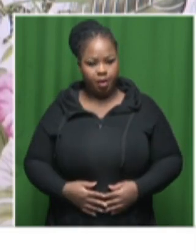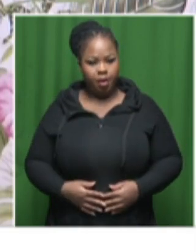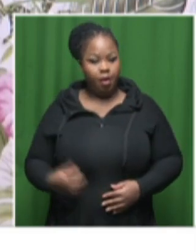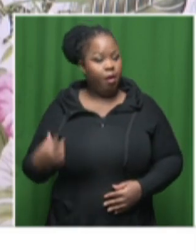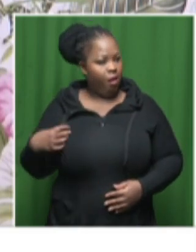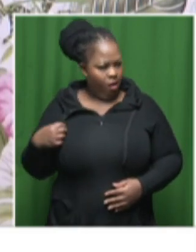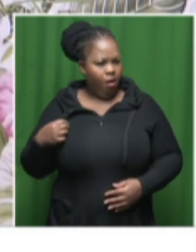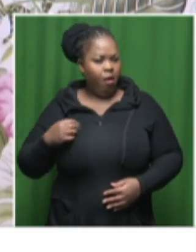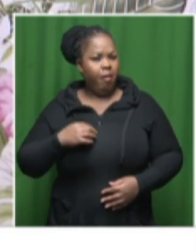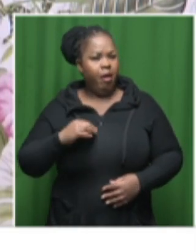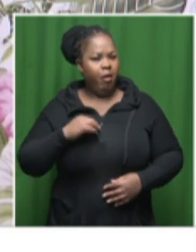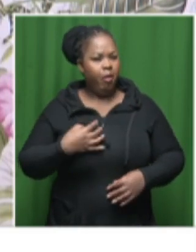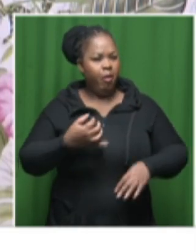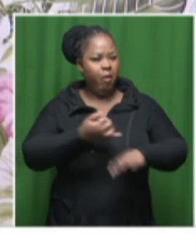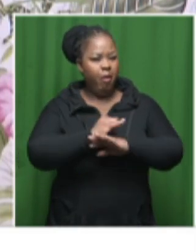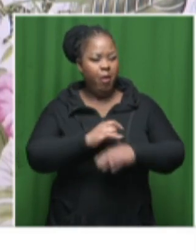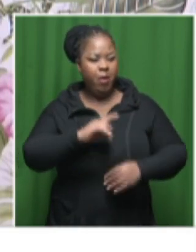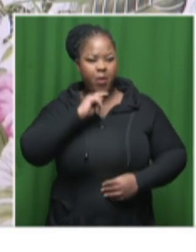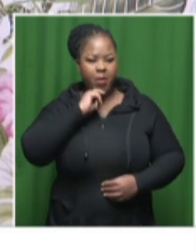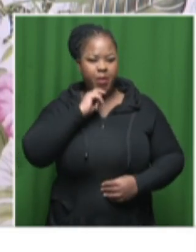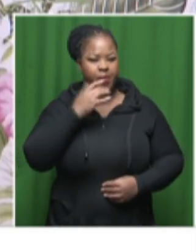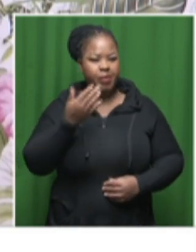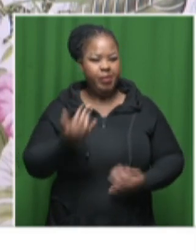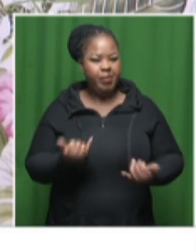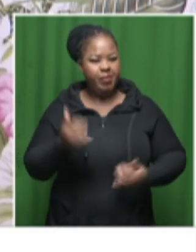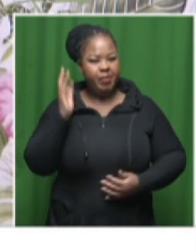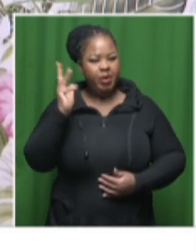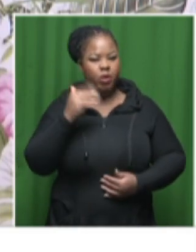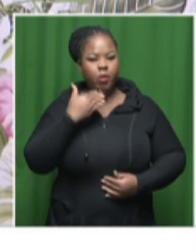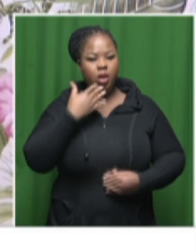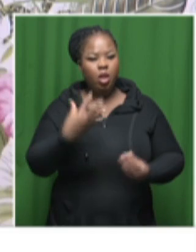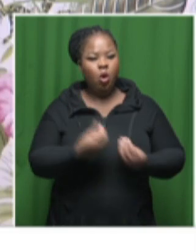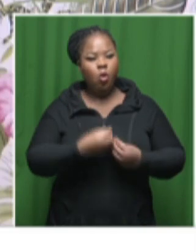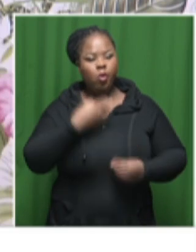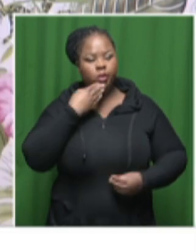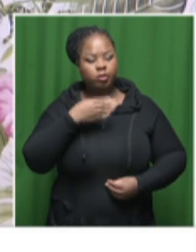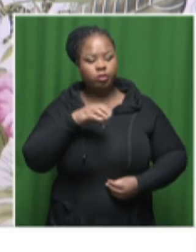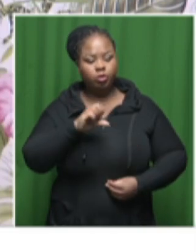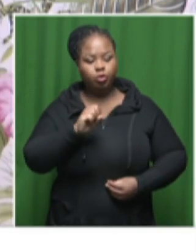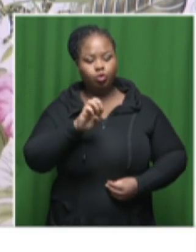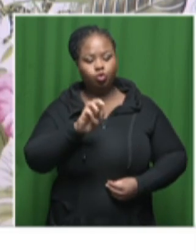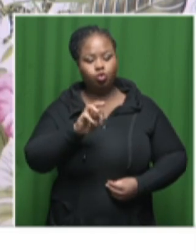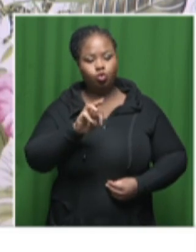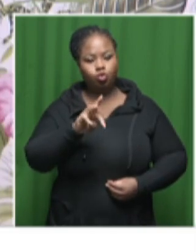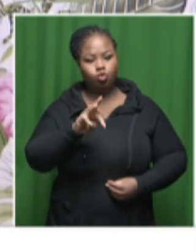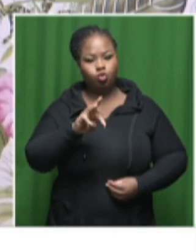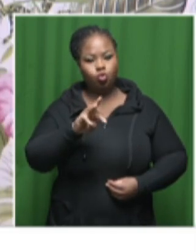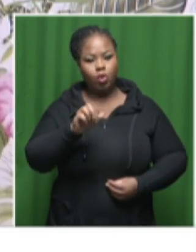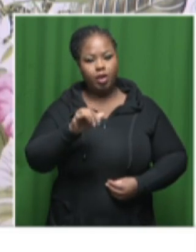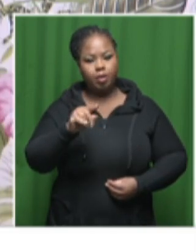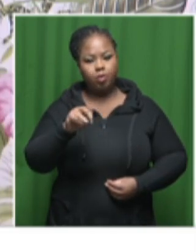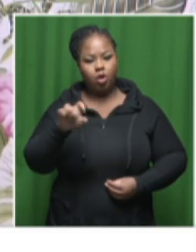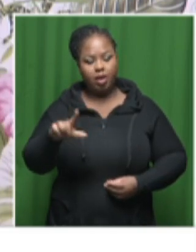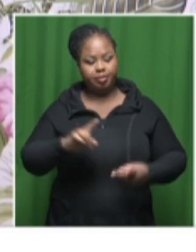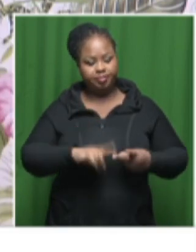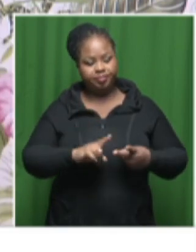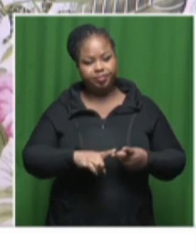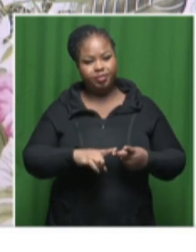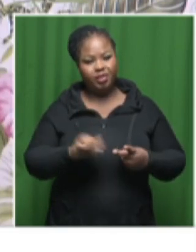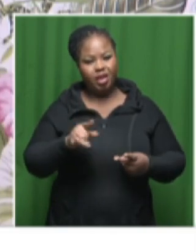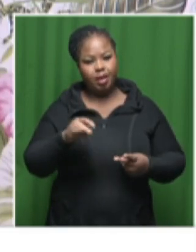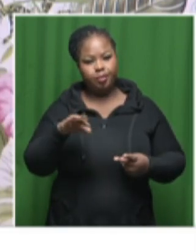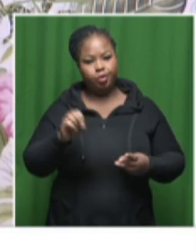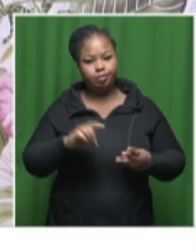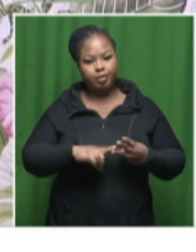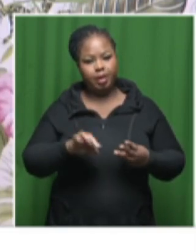you heard earlier from Dr. Swanepoel. We also spoke to Advocate Kari Gamo as well as